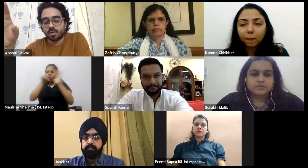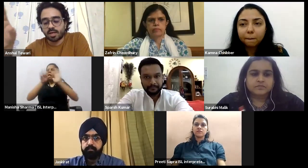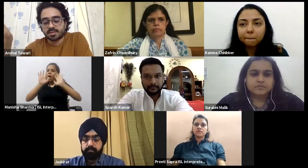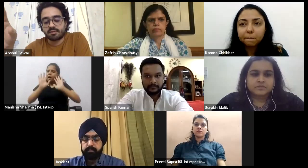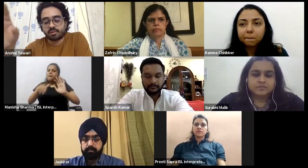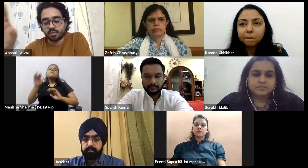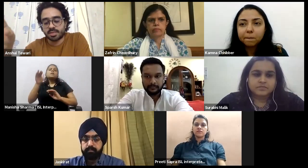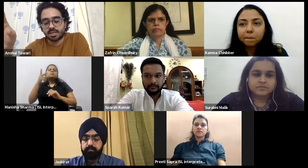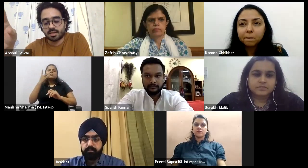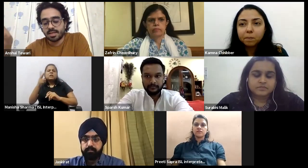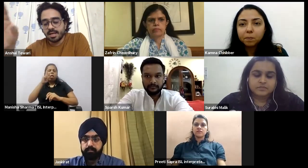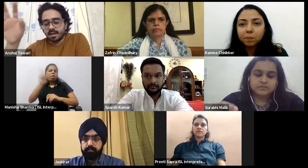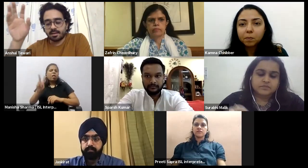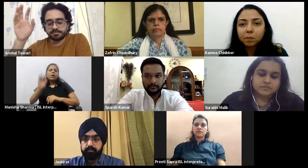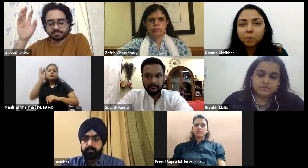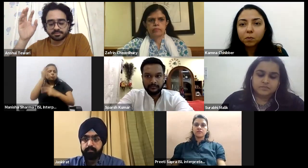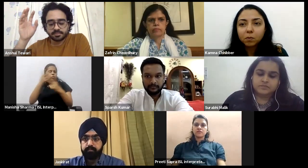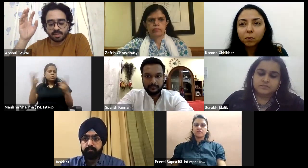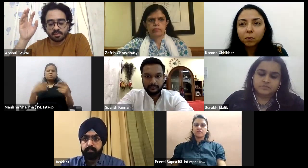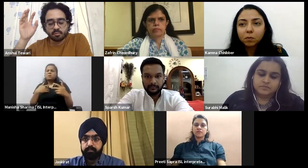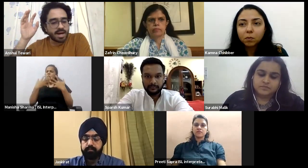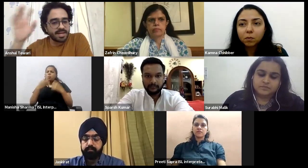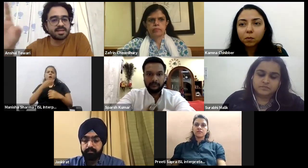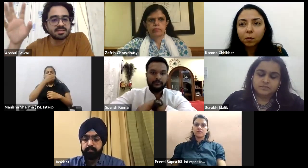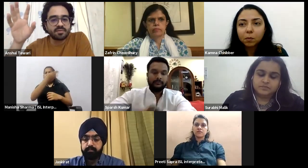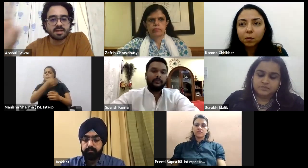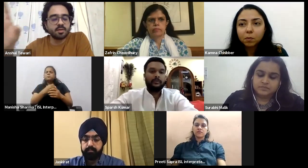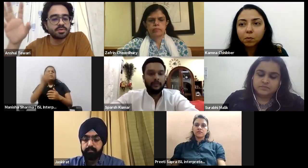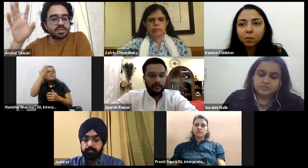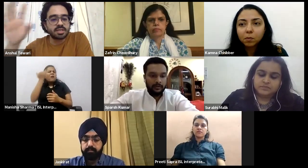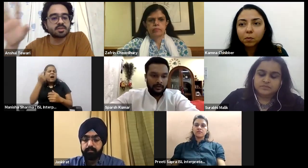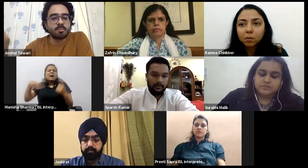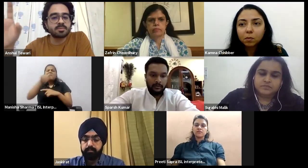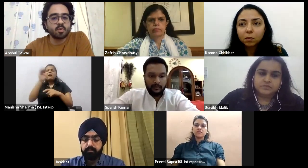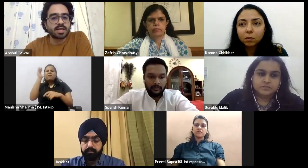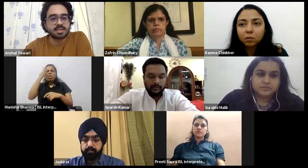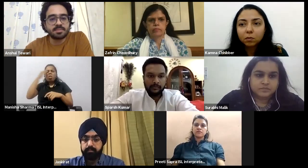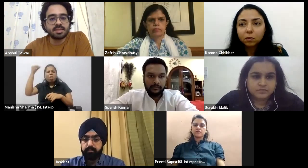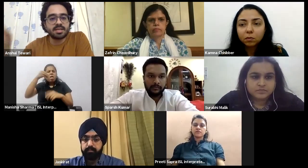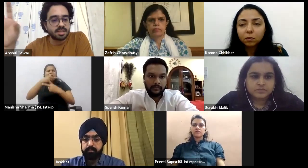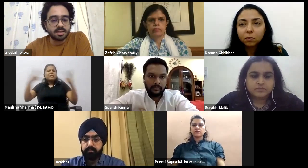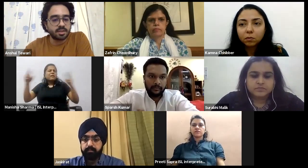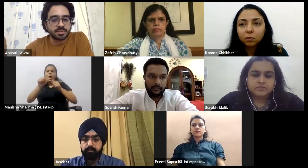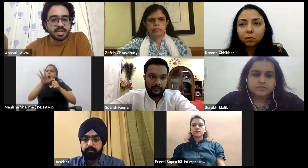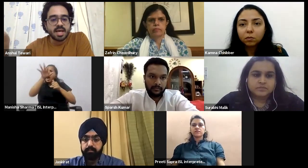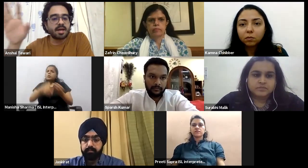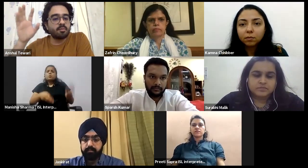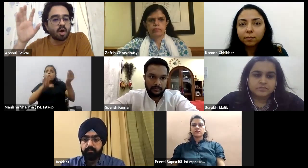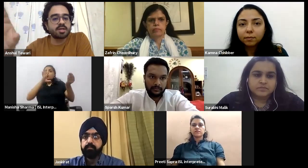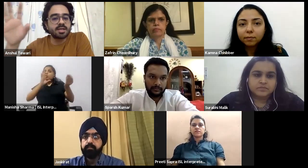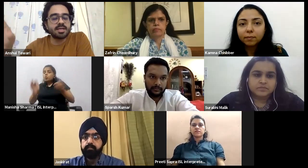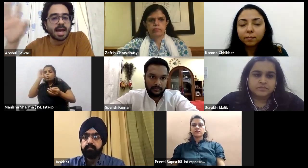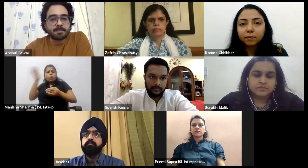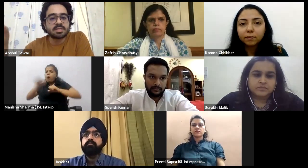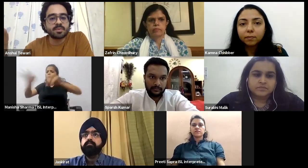just want to understand from you, Jaskirat, um, why is fake news just so much more accessible than real news? And